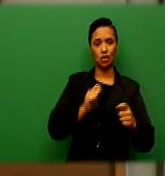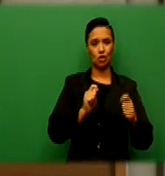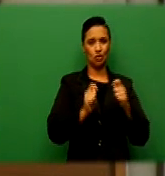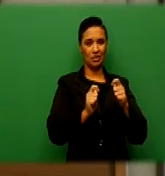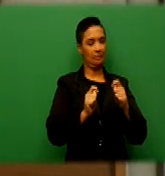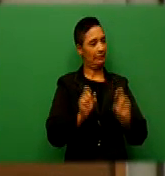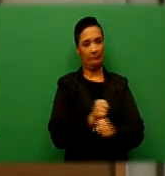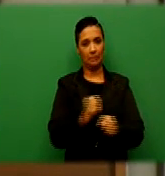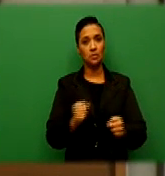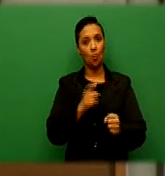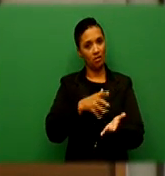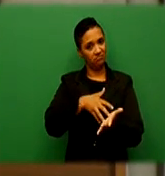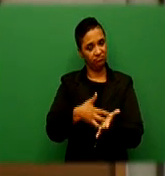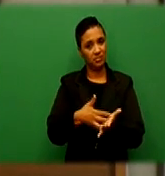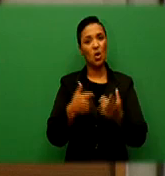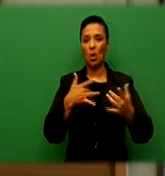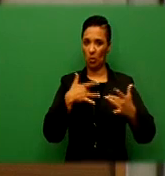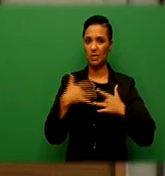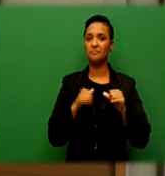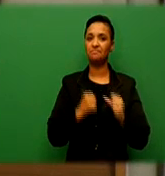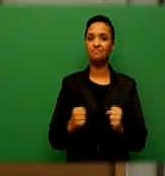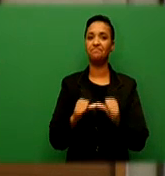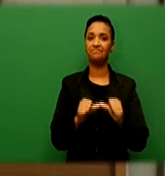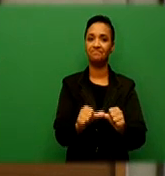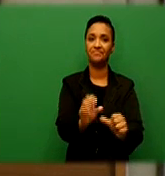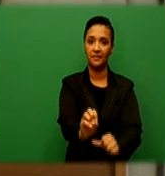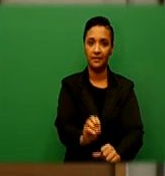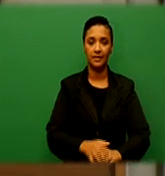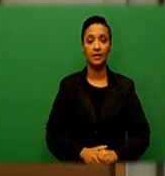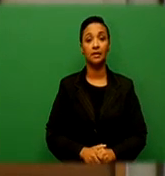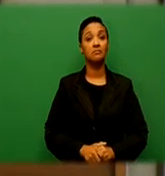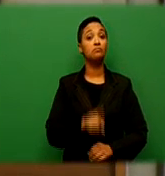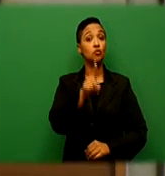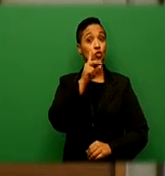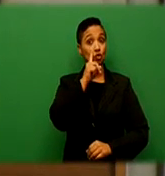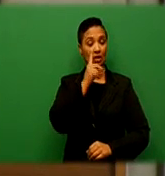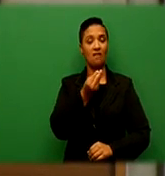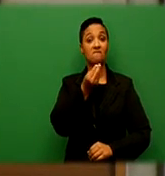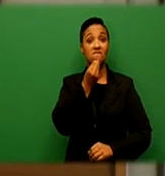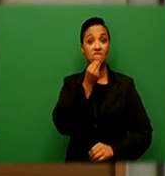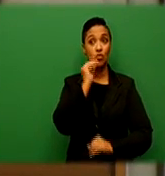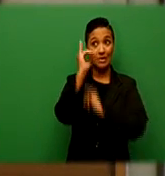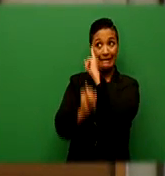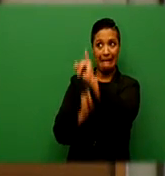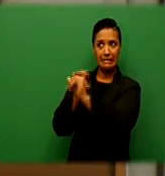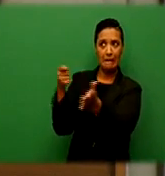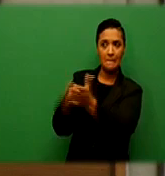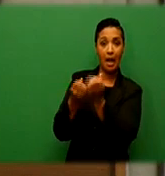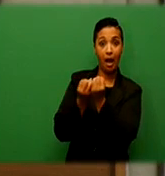That remains a concern. If you looked at food prices, international food